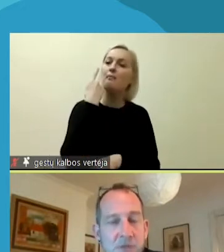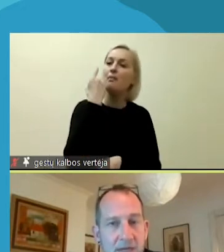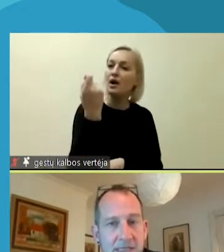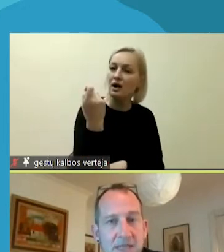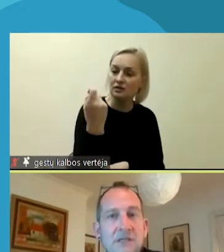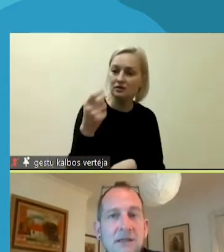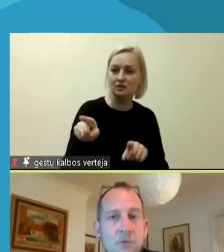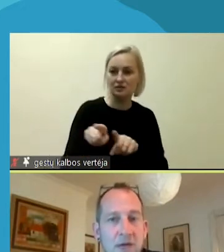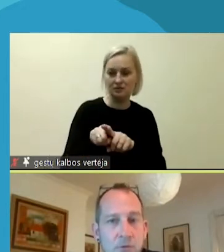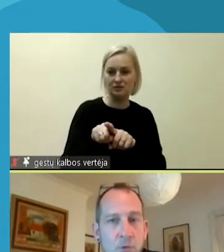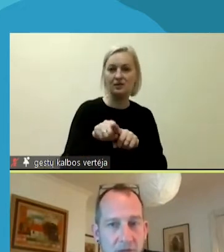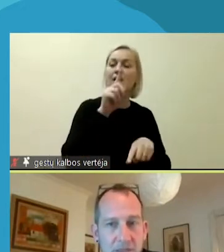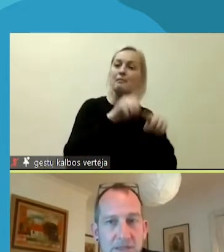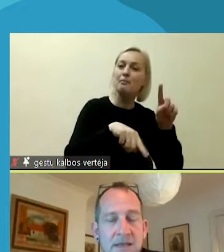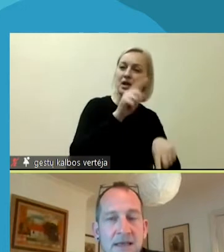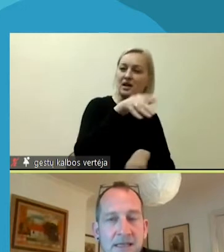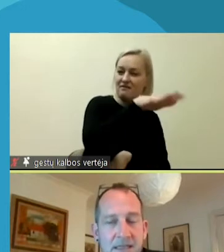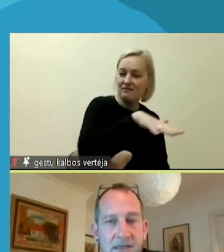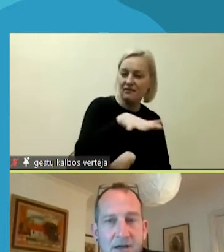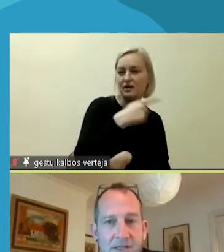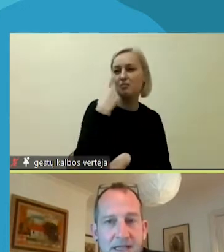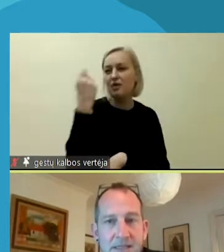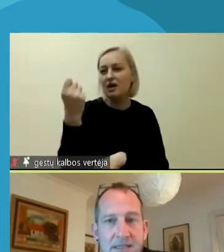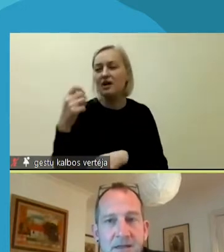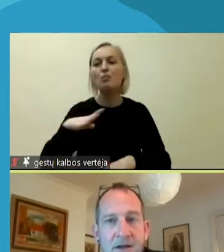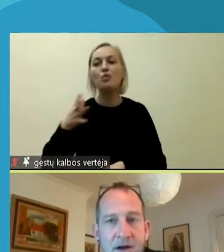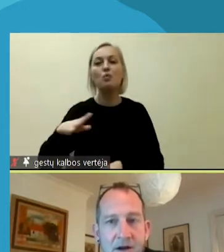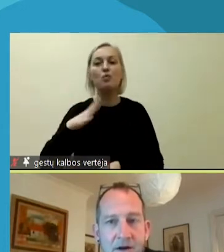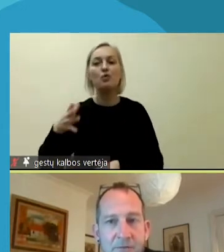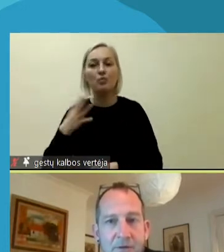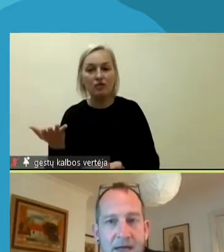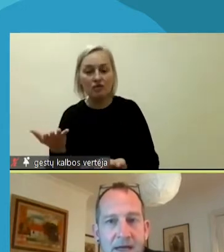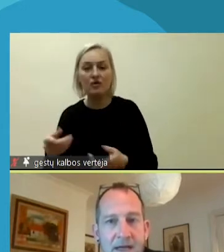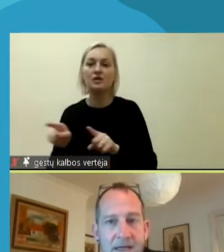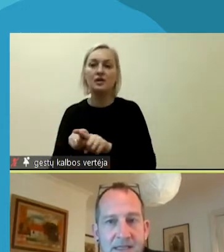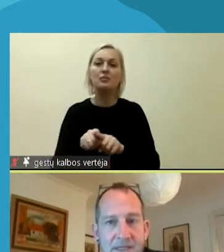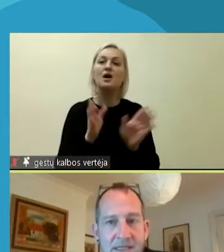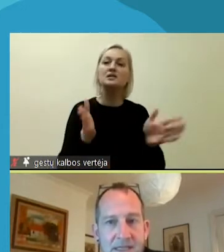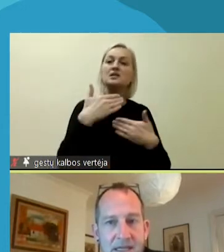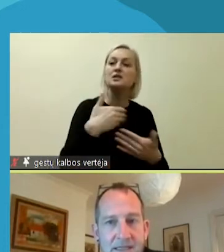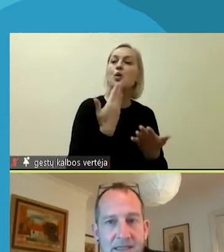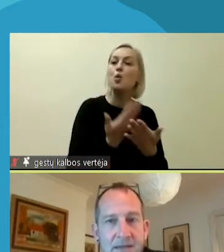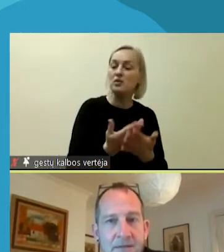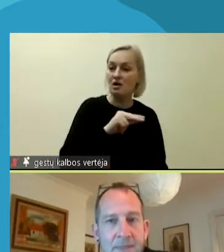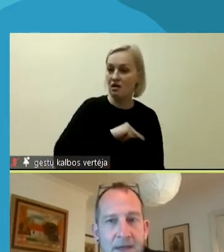its conceptualization and the way it works is in the context of a civil